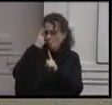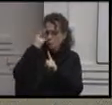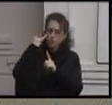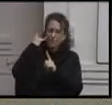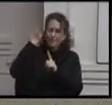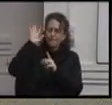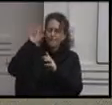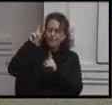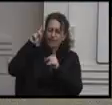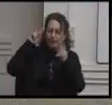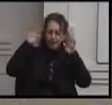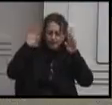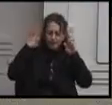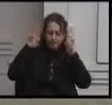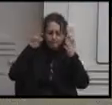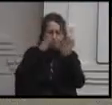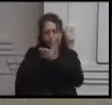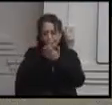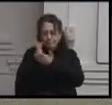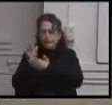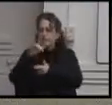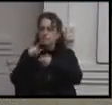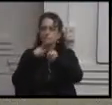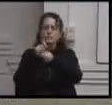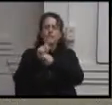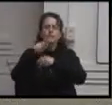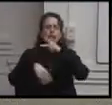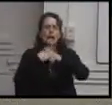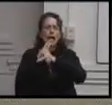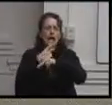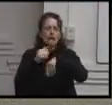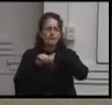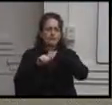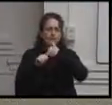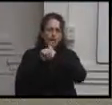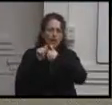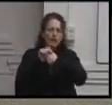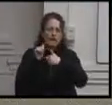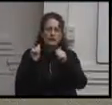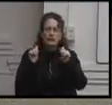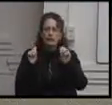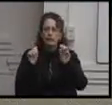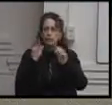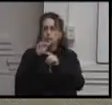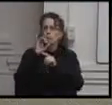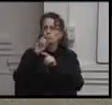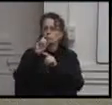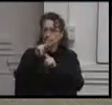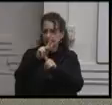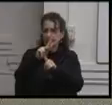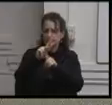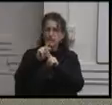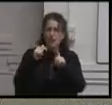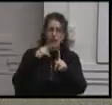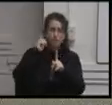that offenders face. And so that's actually built into this new grant agreement as well,